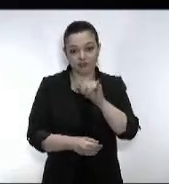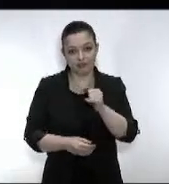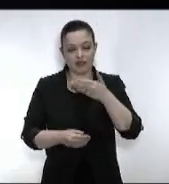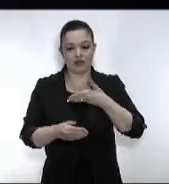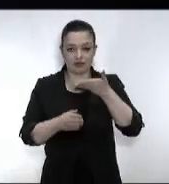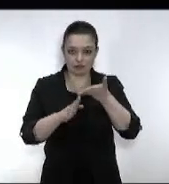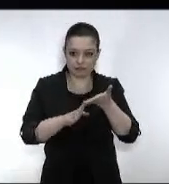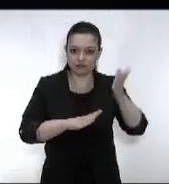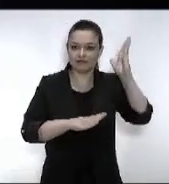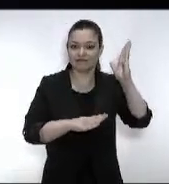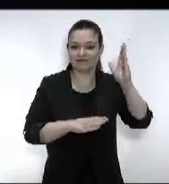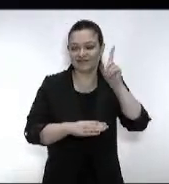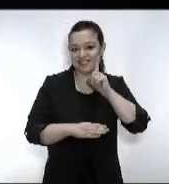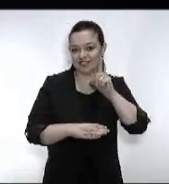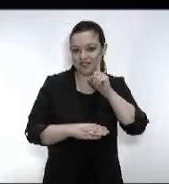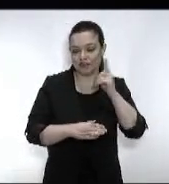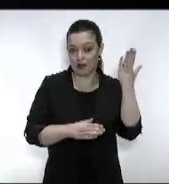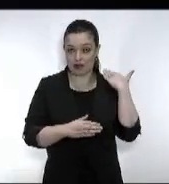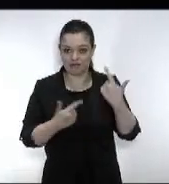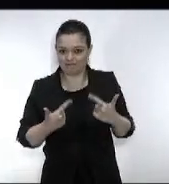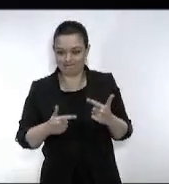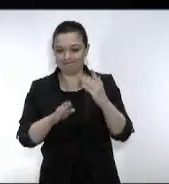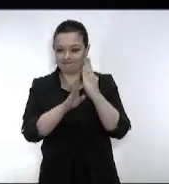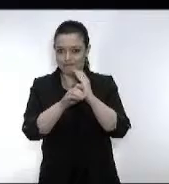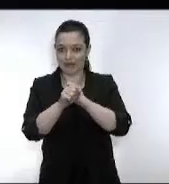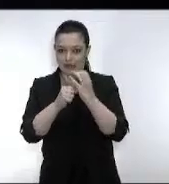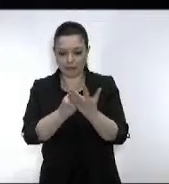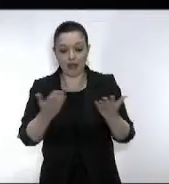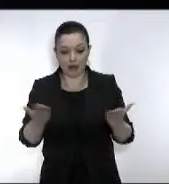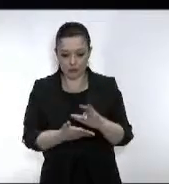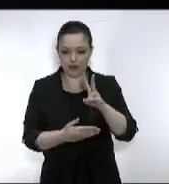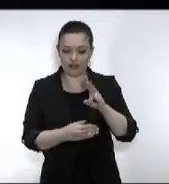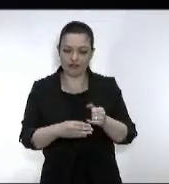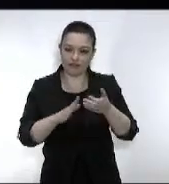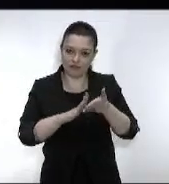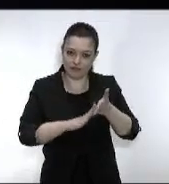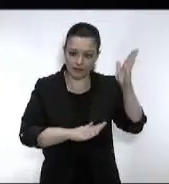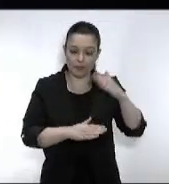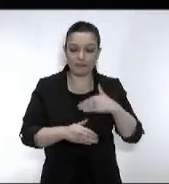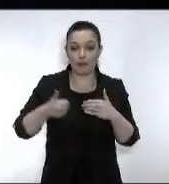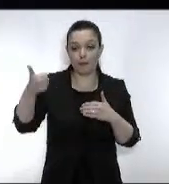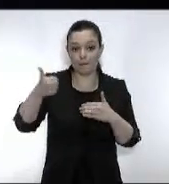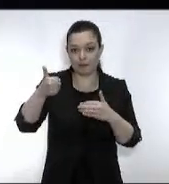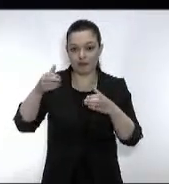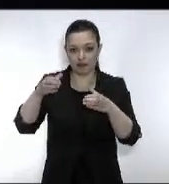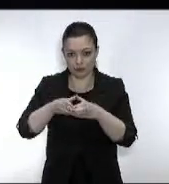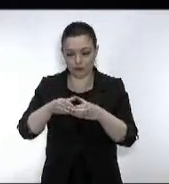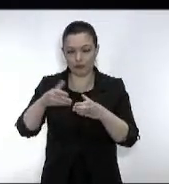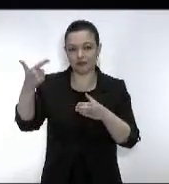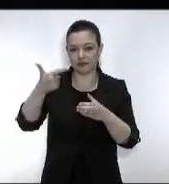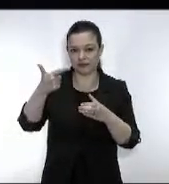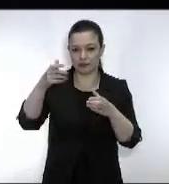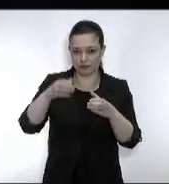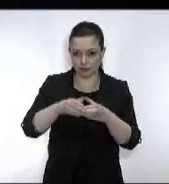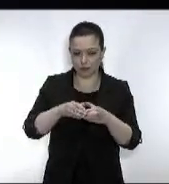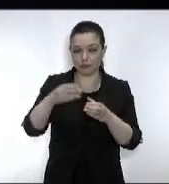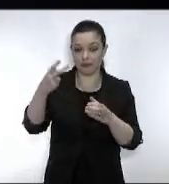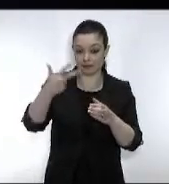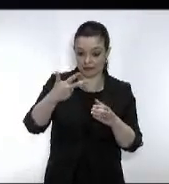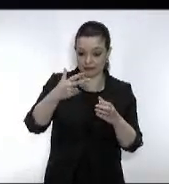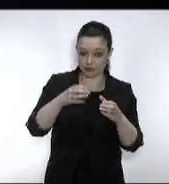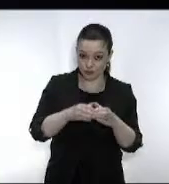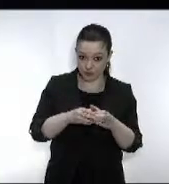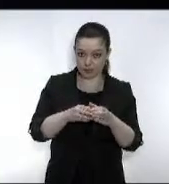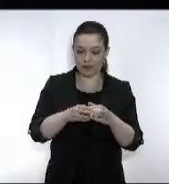State University. So to the graduates of the third class and also to the graduates of the first